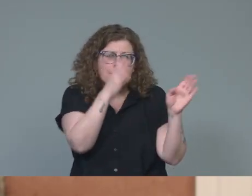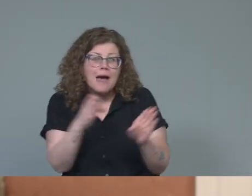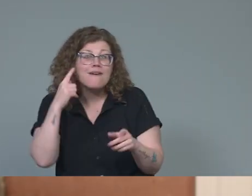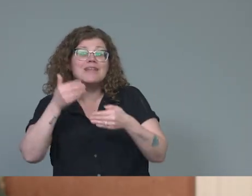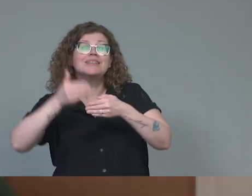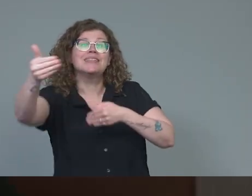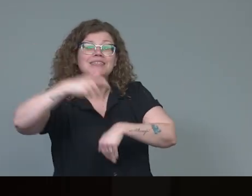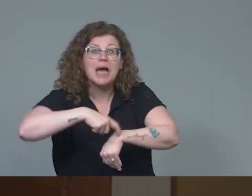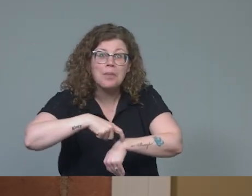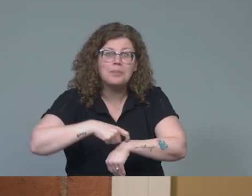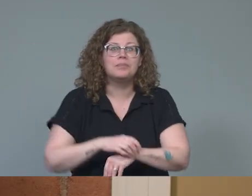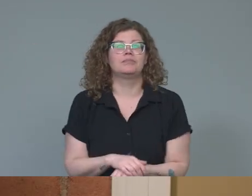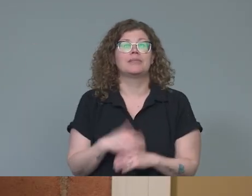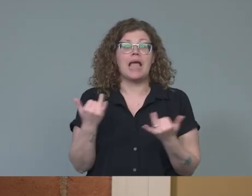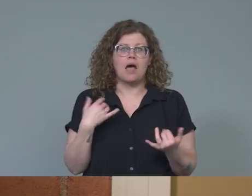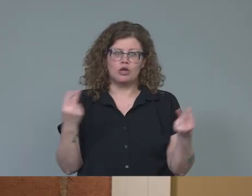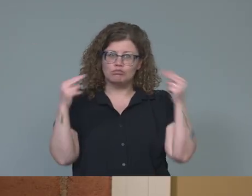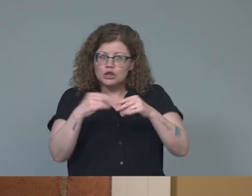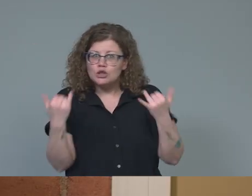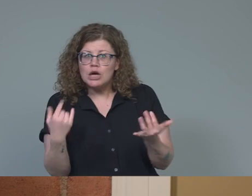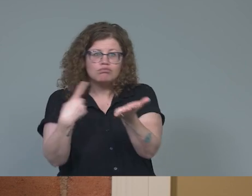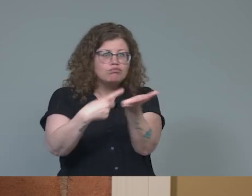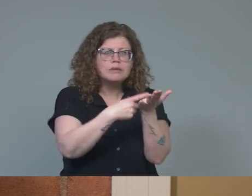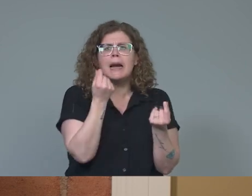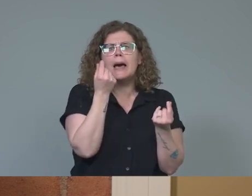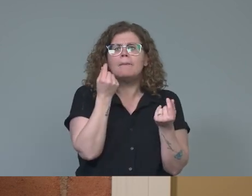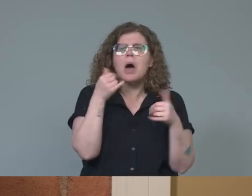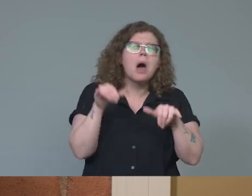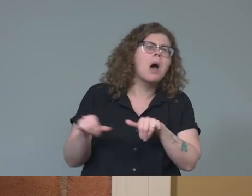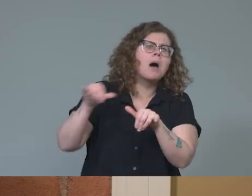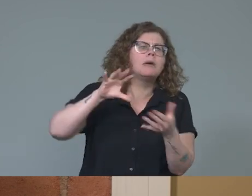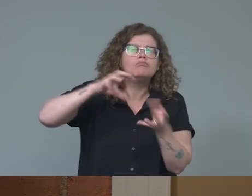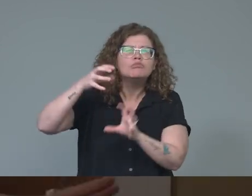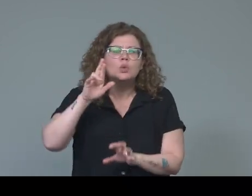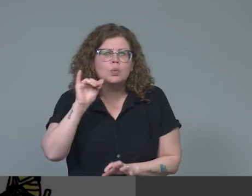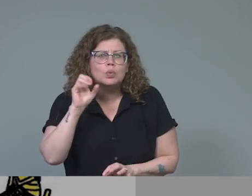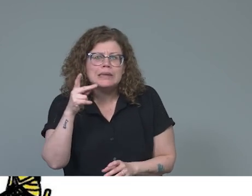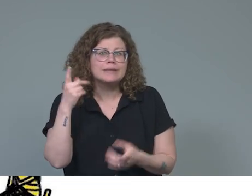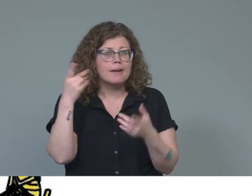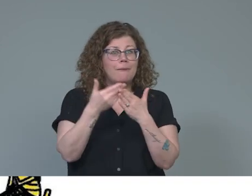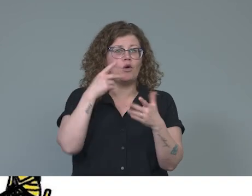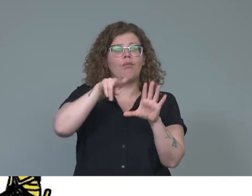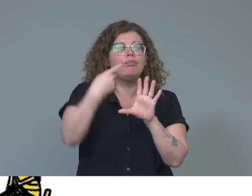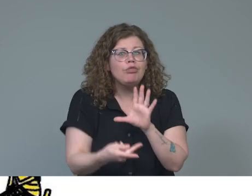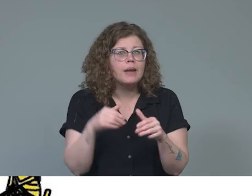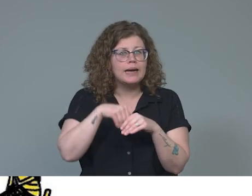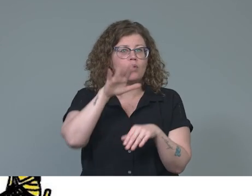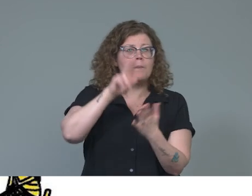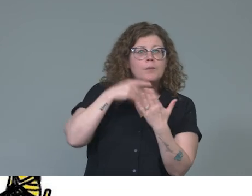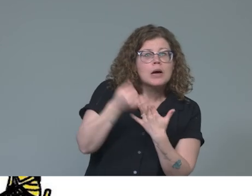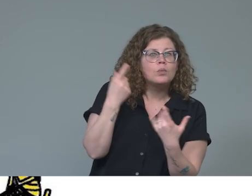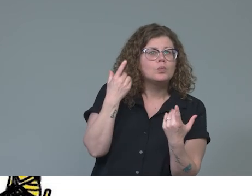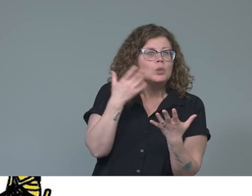here. I'm returning to Nicole Wolf and the resource guide that she provided for us, and you'll see that she included an entire page